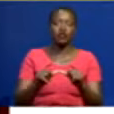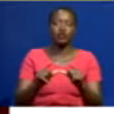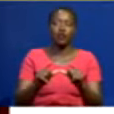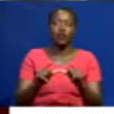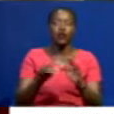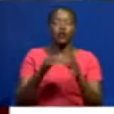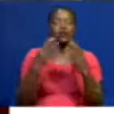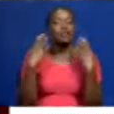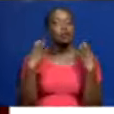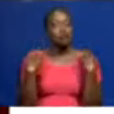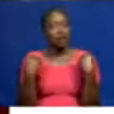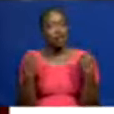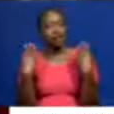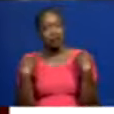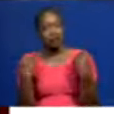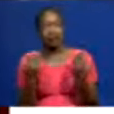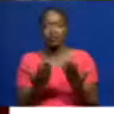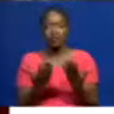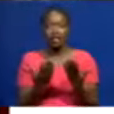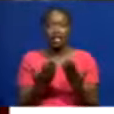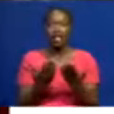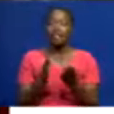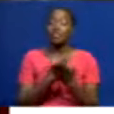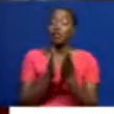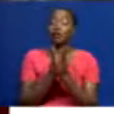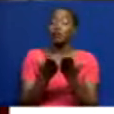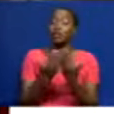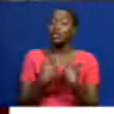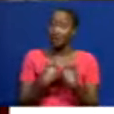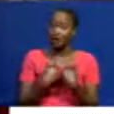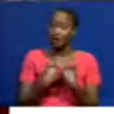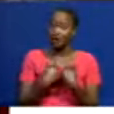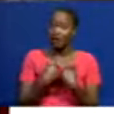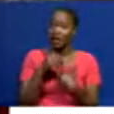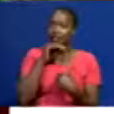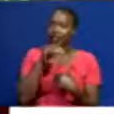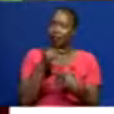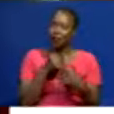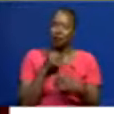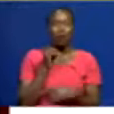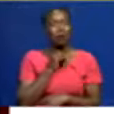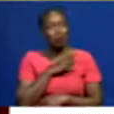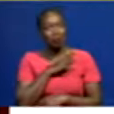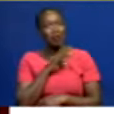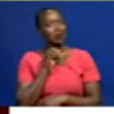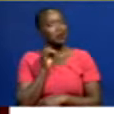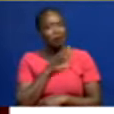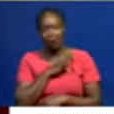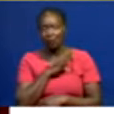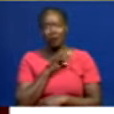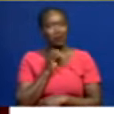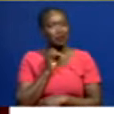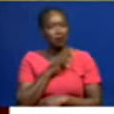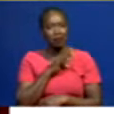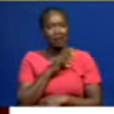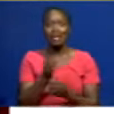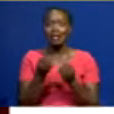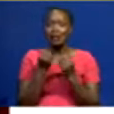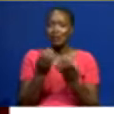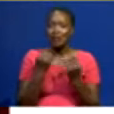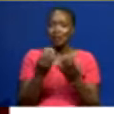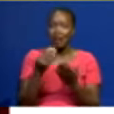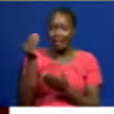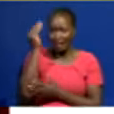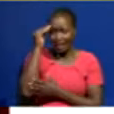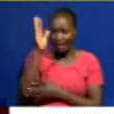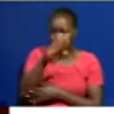the practicals. We have the number of books. The boys have really complained that we have so many learning areas,